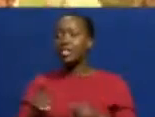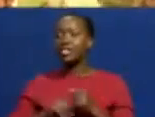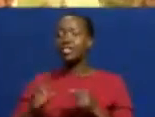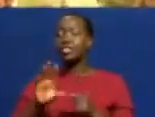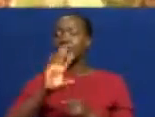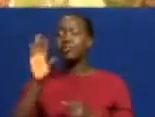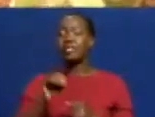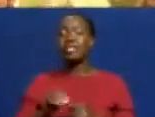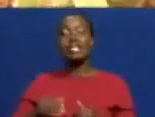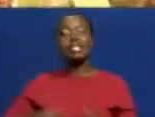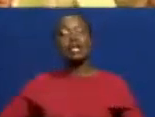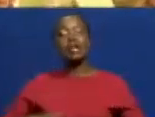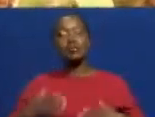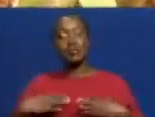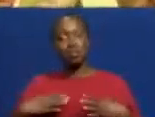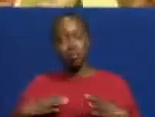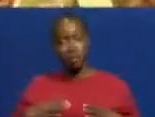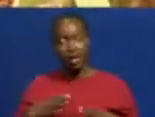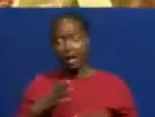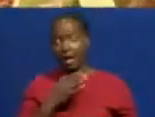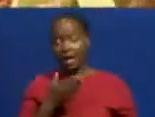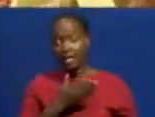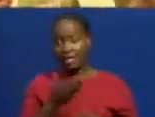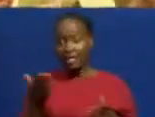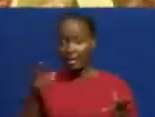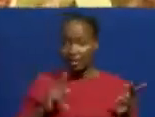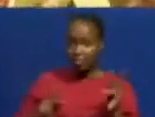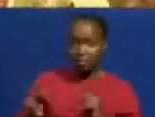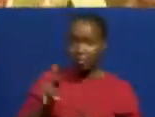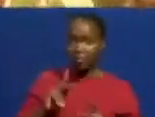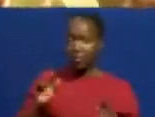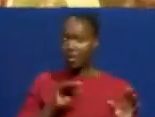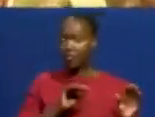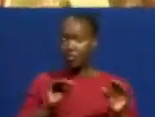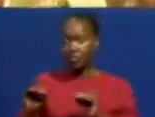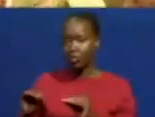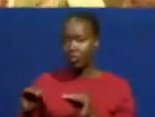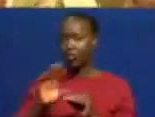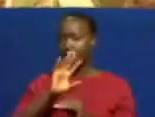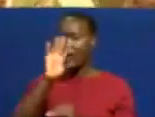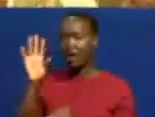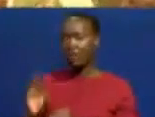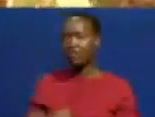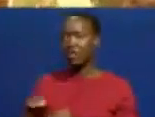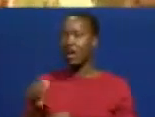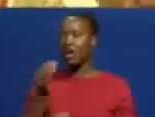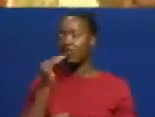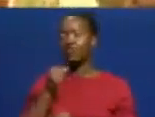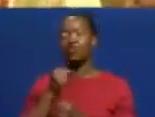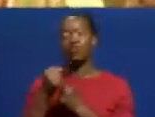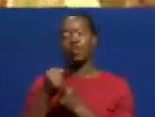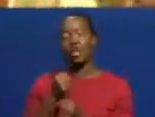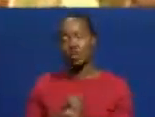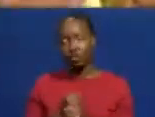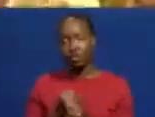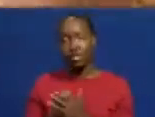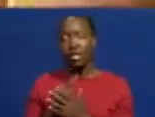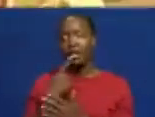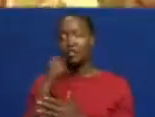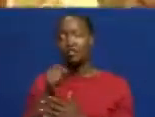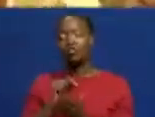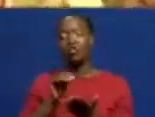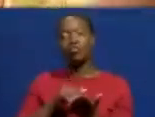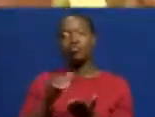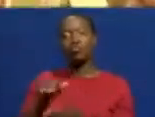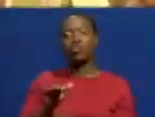60% young people. And these are the people that are going to move Africa's food production. And so crops